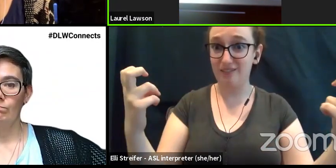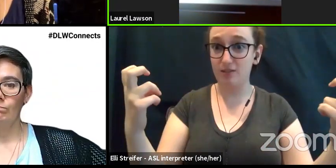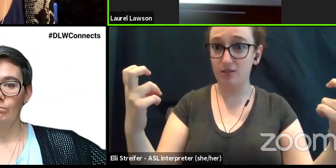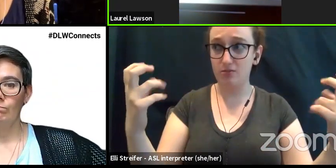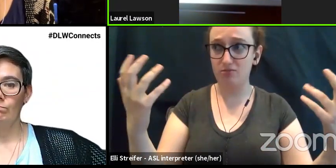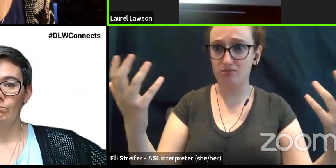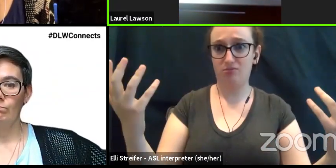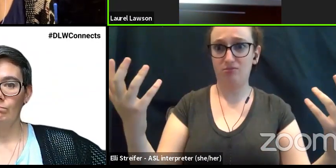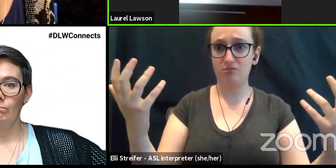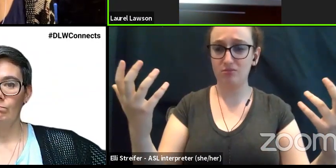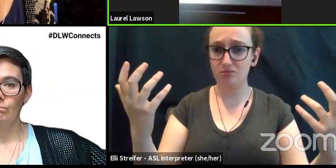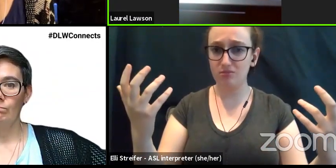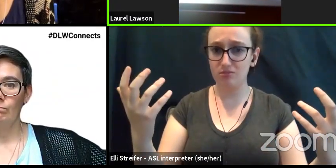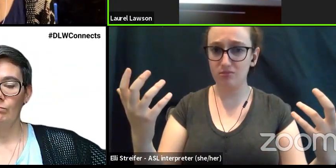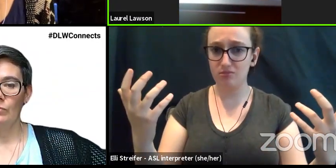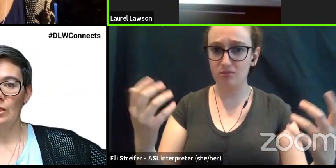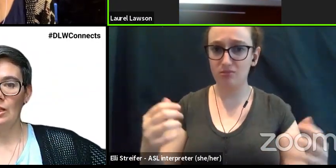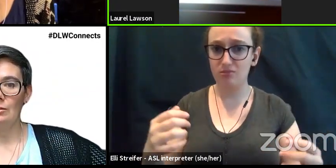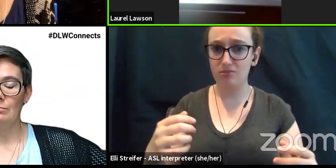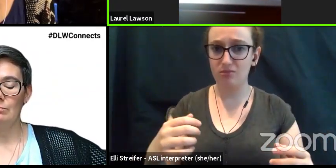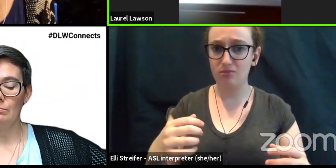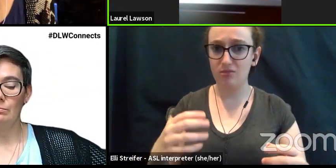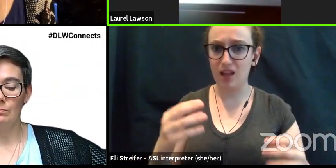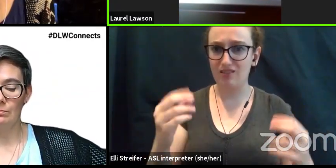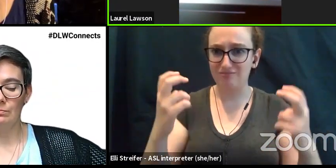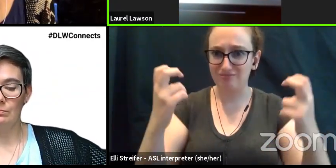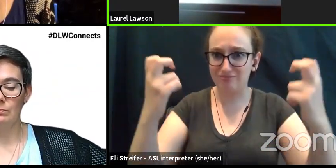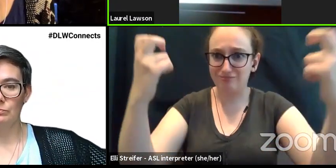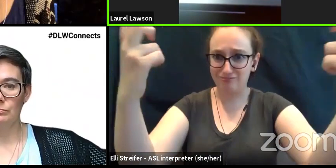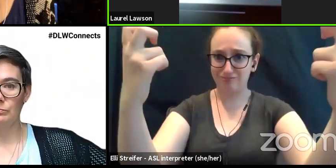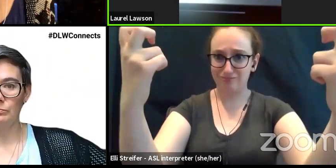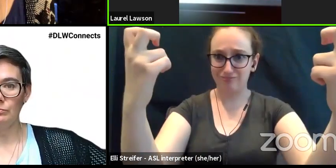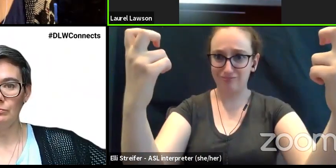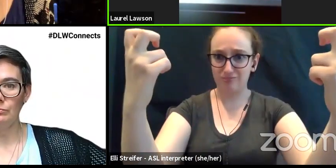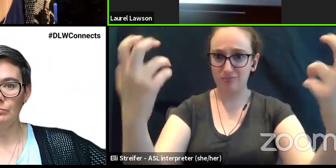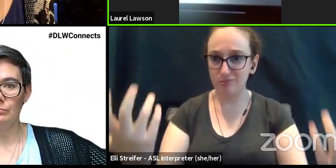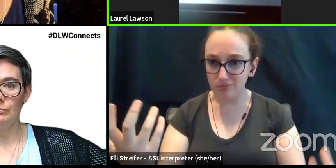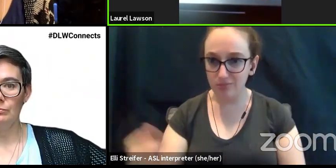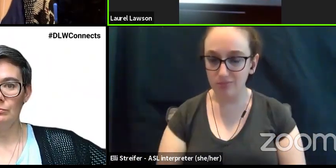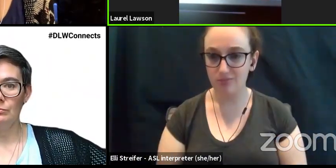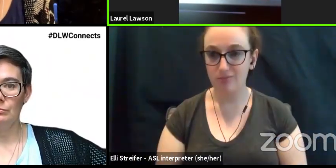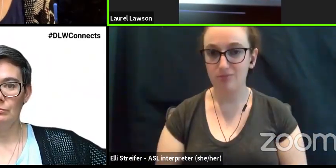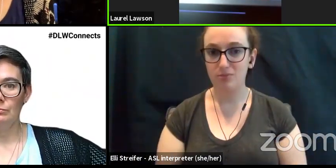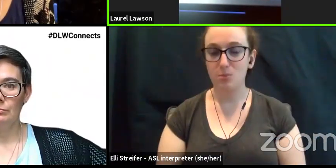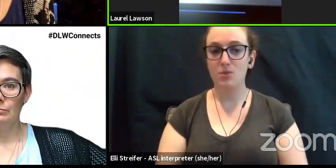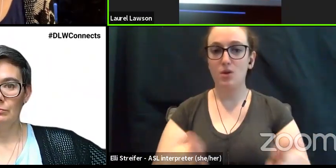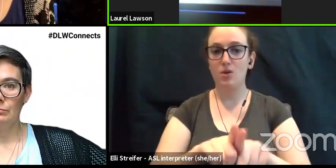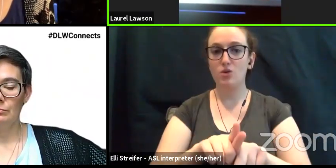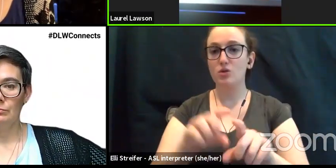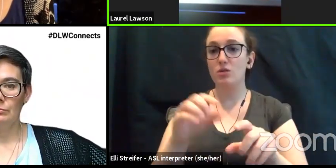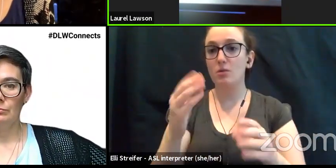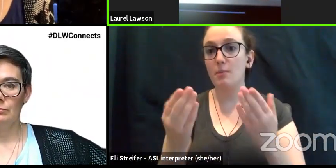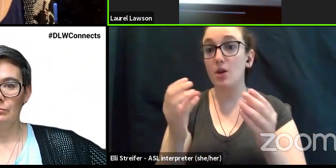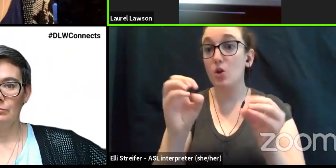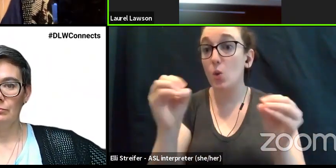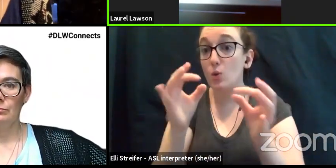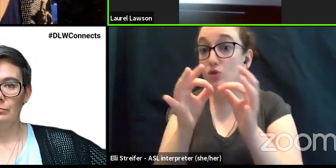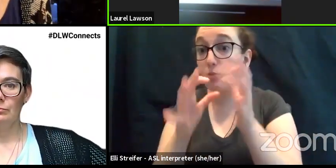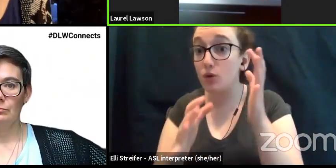the width of the auditorium apart, and they're all the way at the back. 2, not having interpretation, not